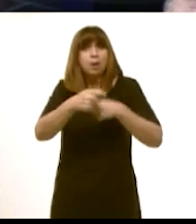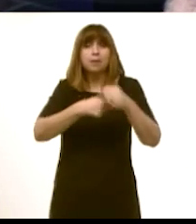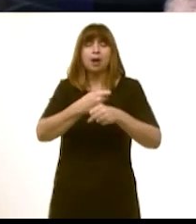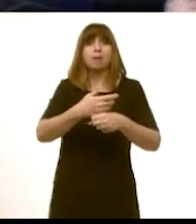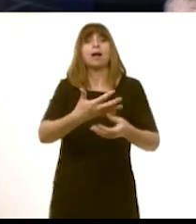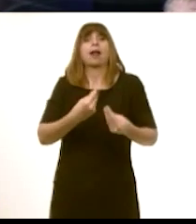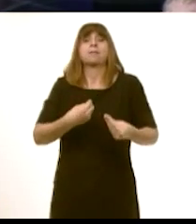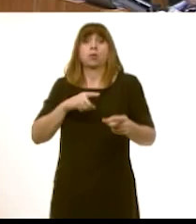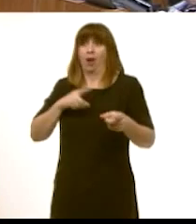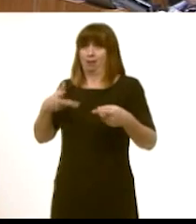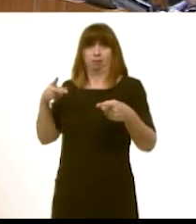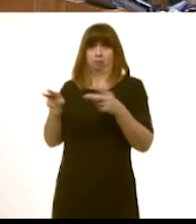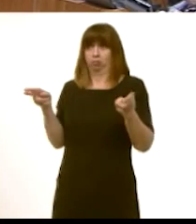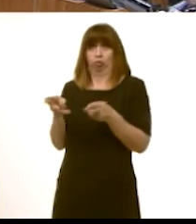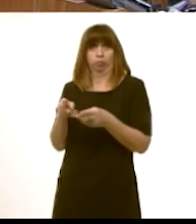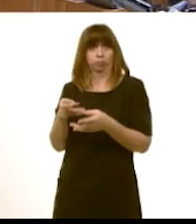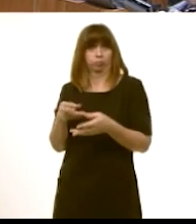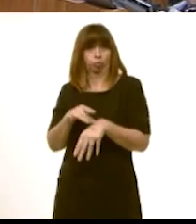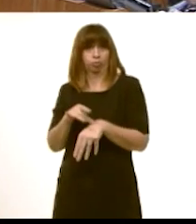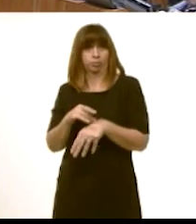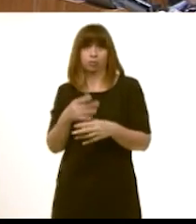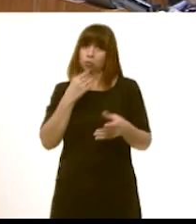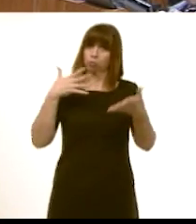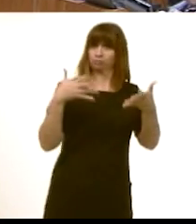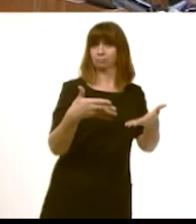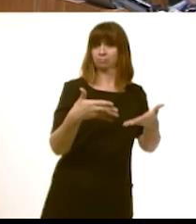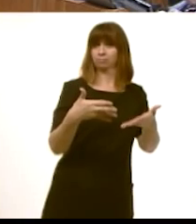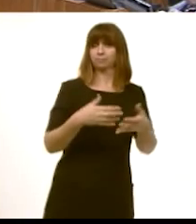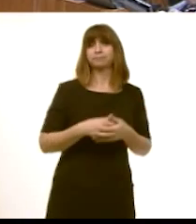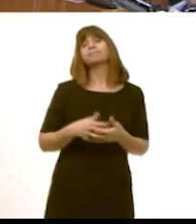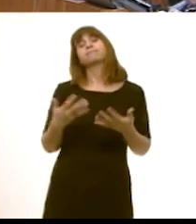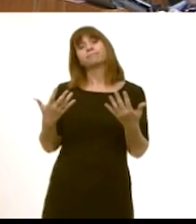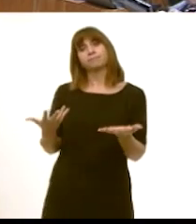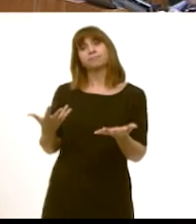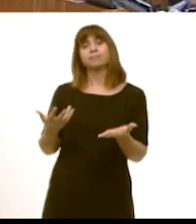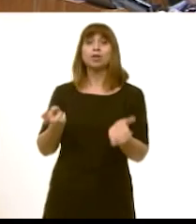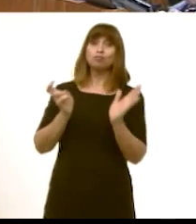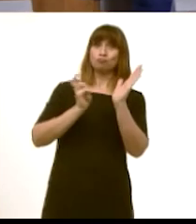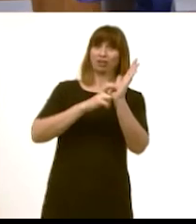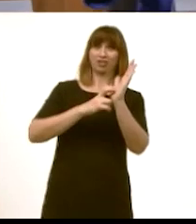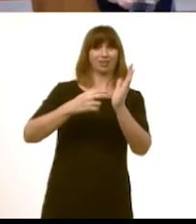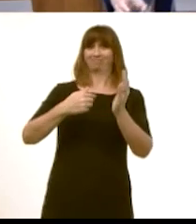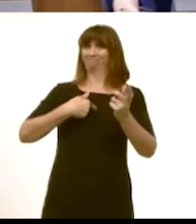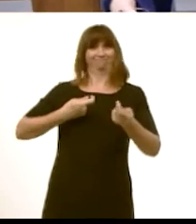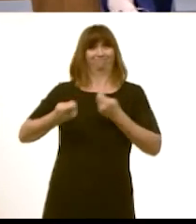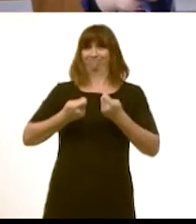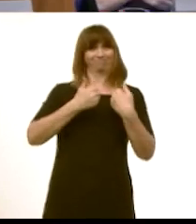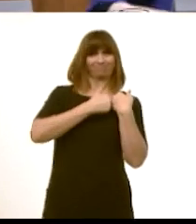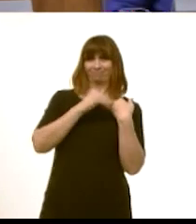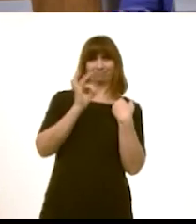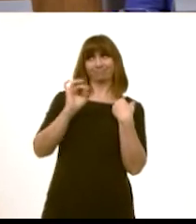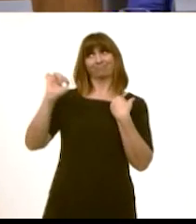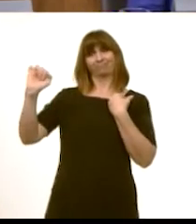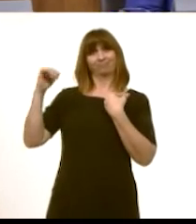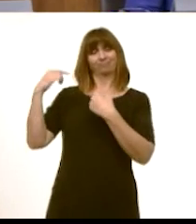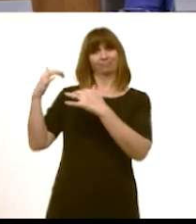help us with the shortage that we have. First of all, we don't control, of course, whether people can be registered to work as doctors. It's not devolved. We are